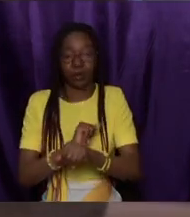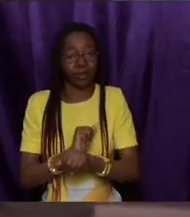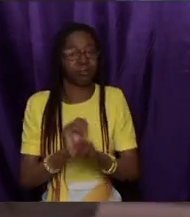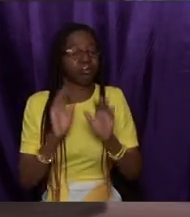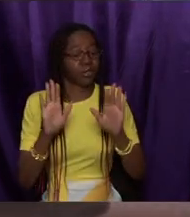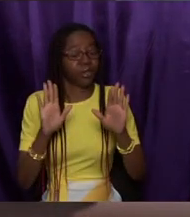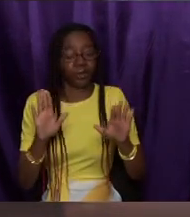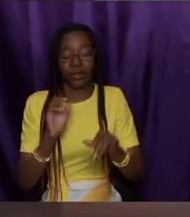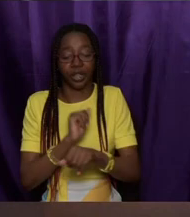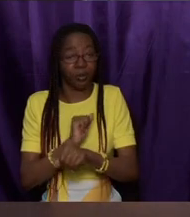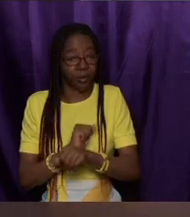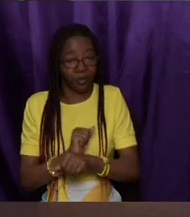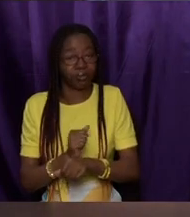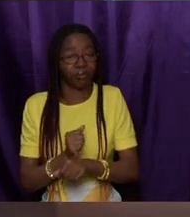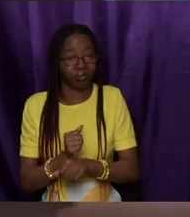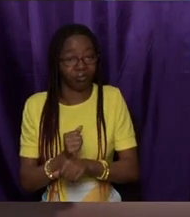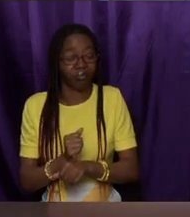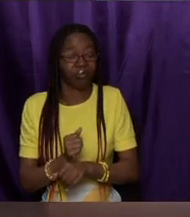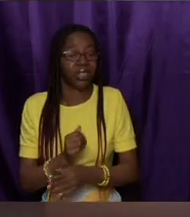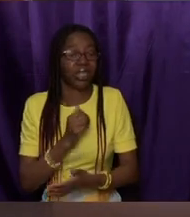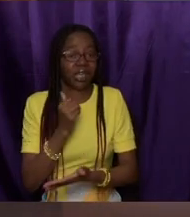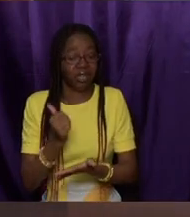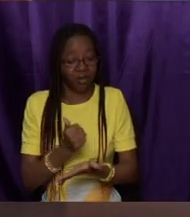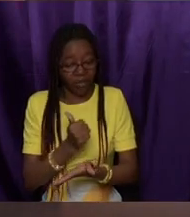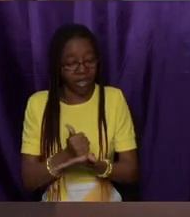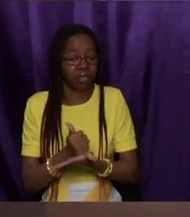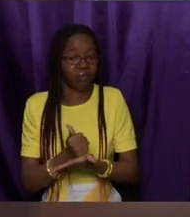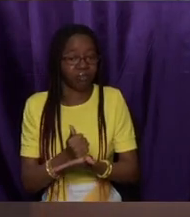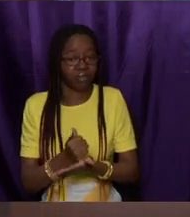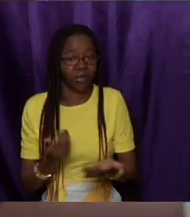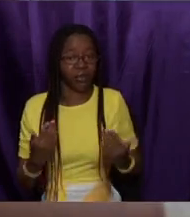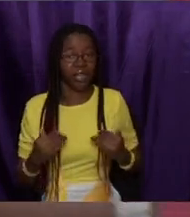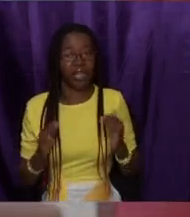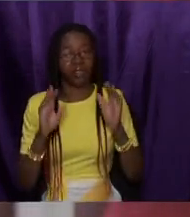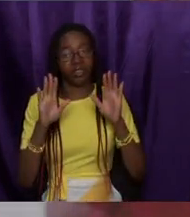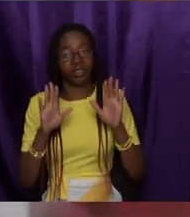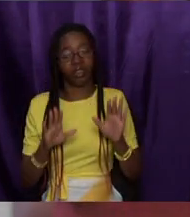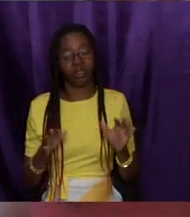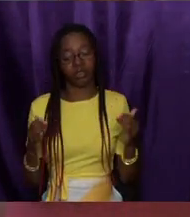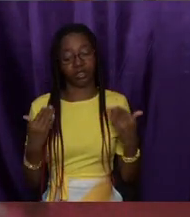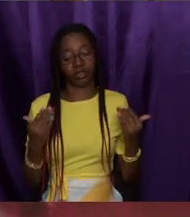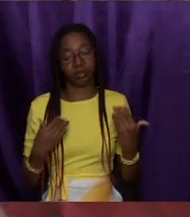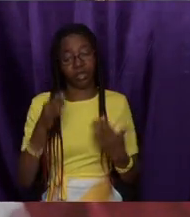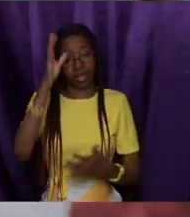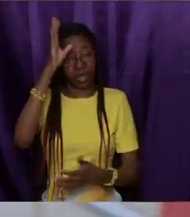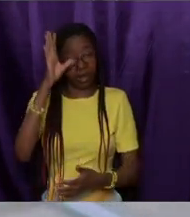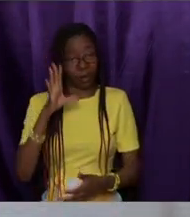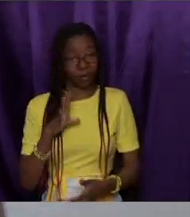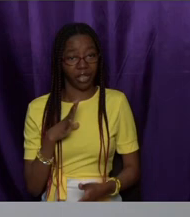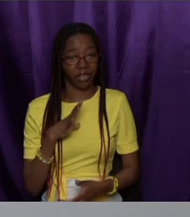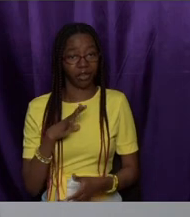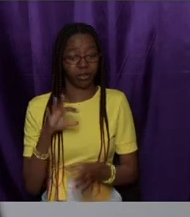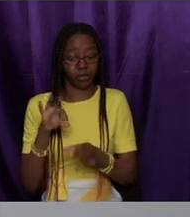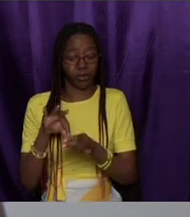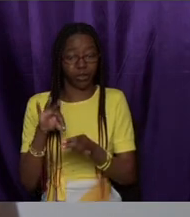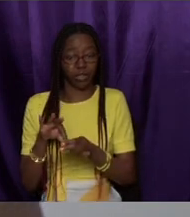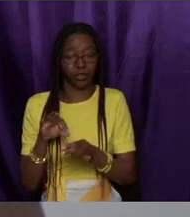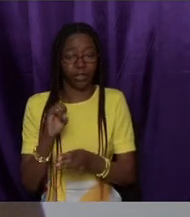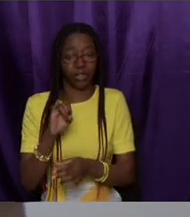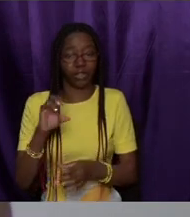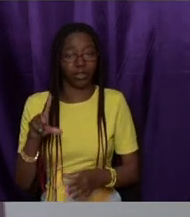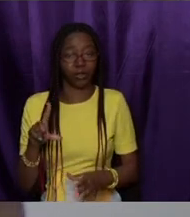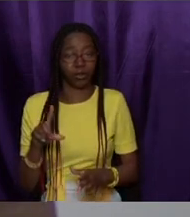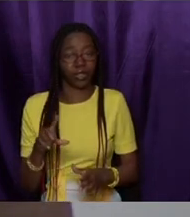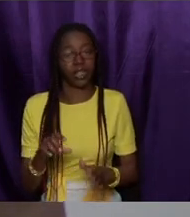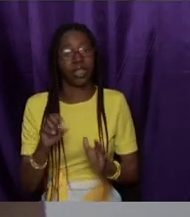great work in our midst. Amen. And then we've got an extraordinary young man who's running for Illinois Secretary